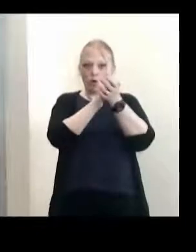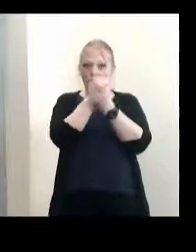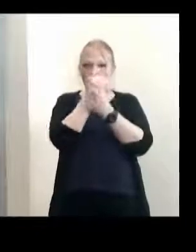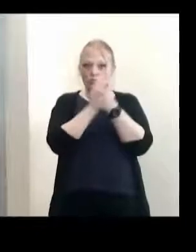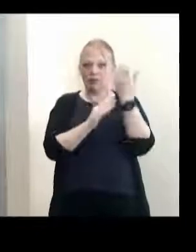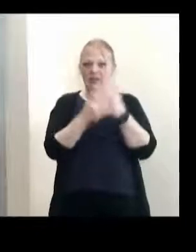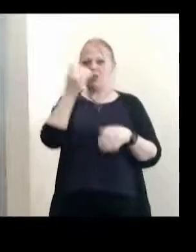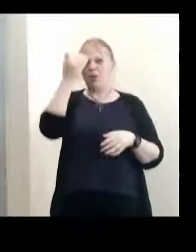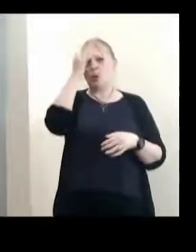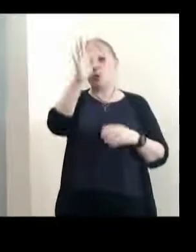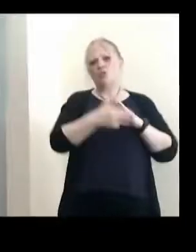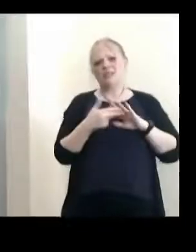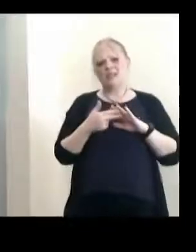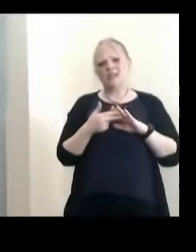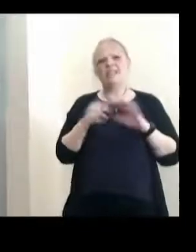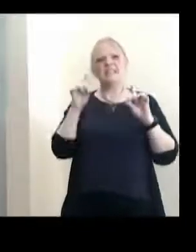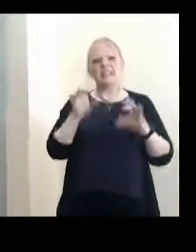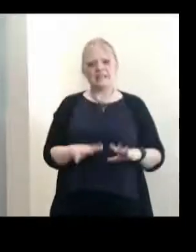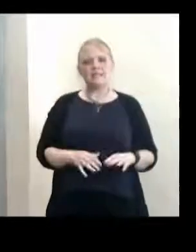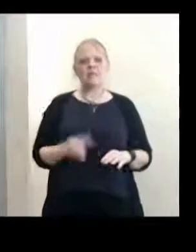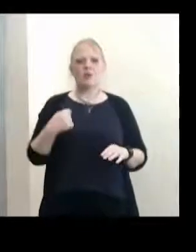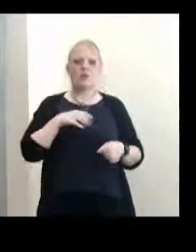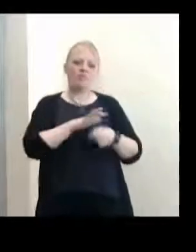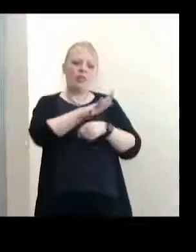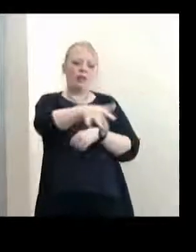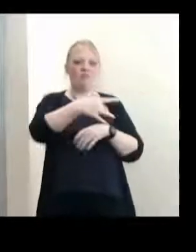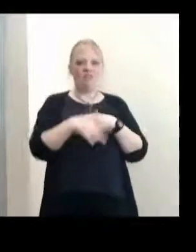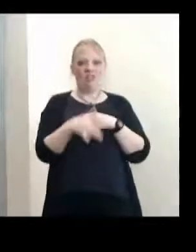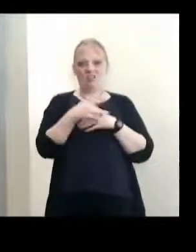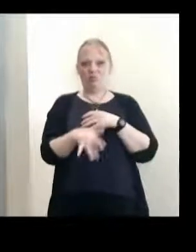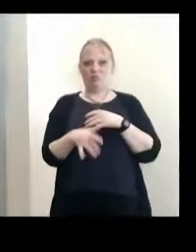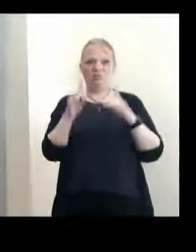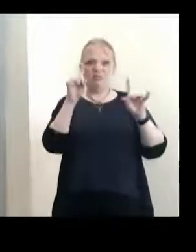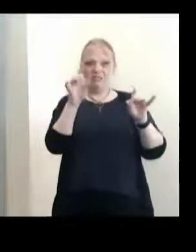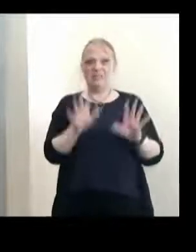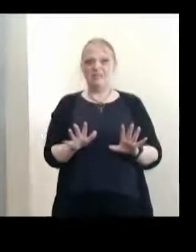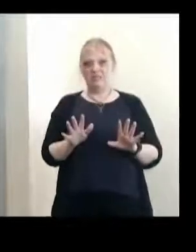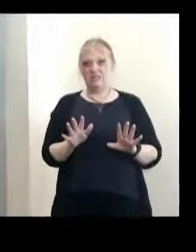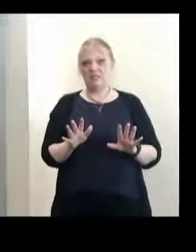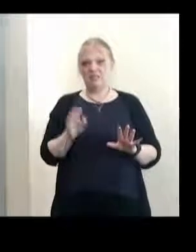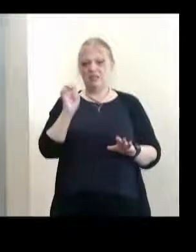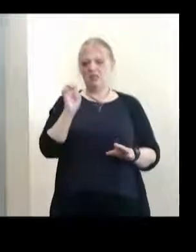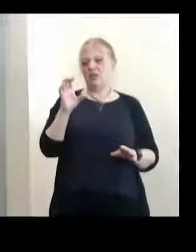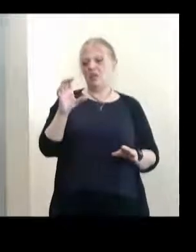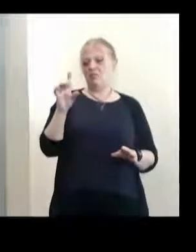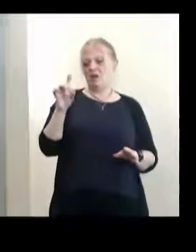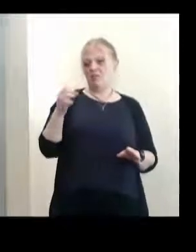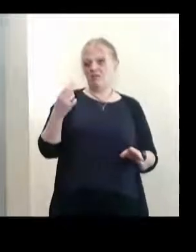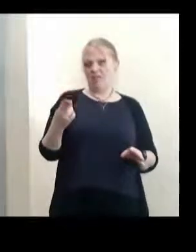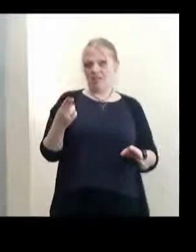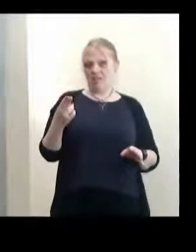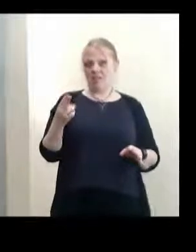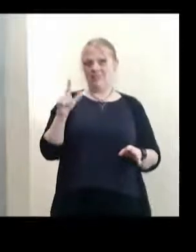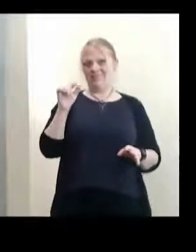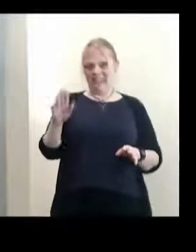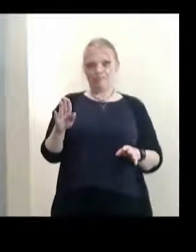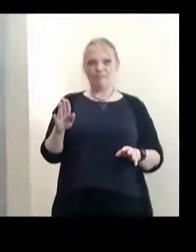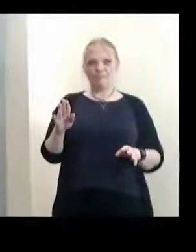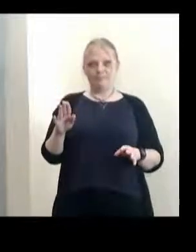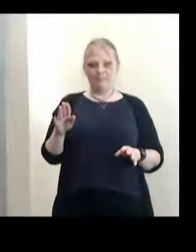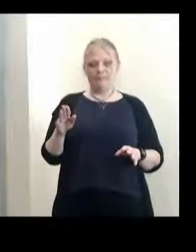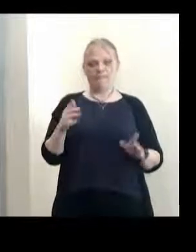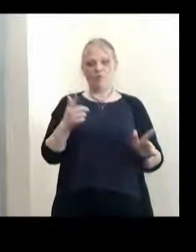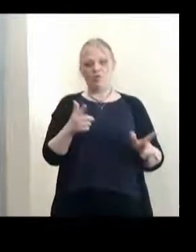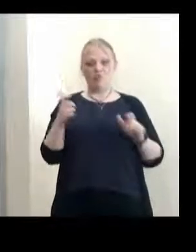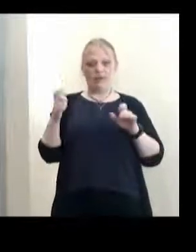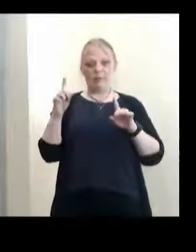your status. Get tested. We have plenty of available of testing at the Erie County Health Department's Public Health Lab, both rapid tests